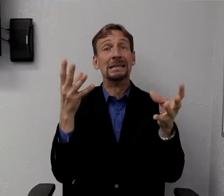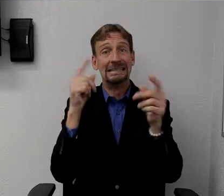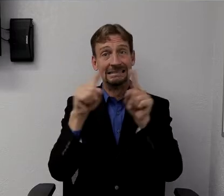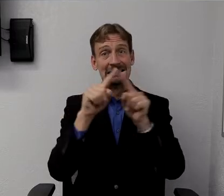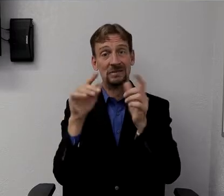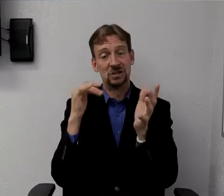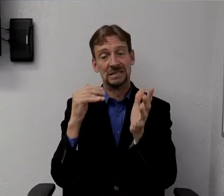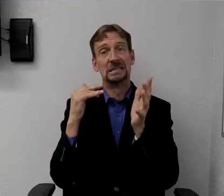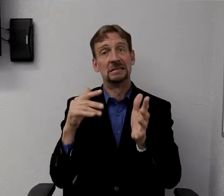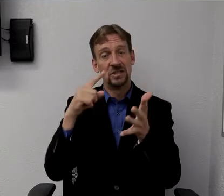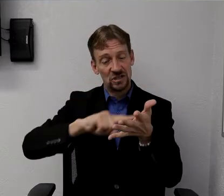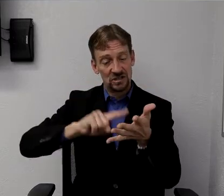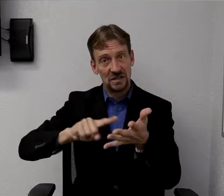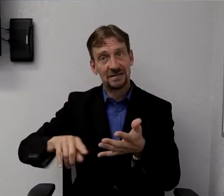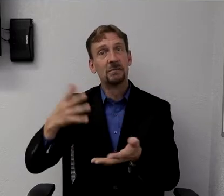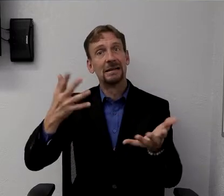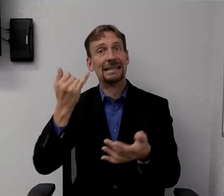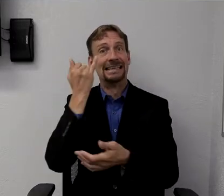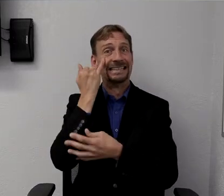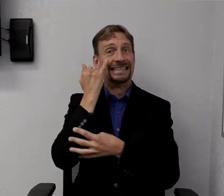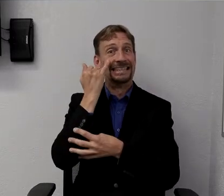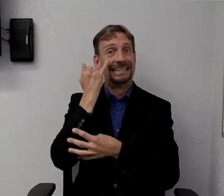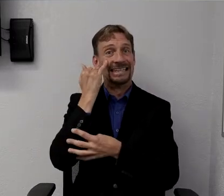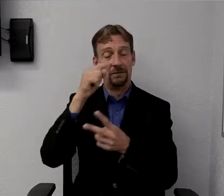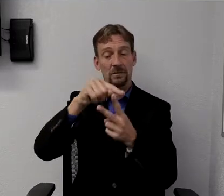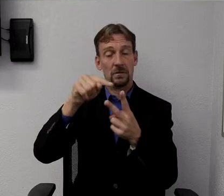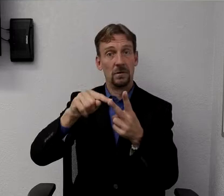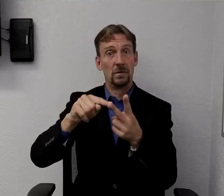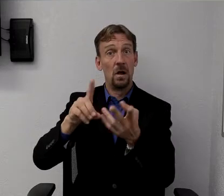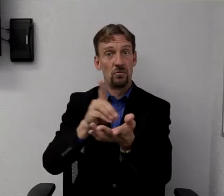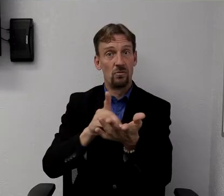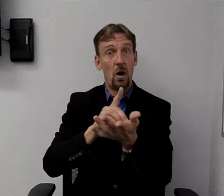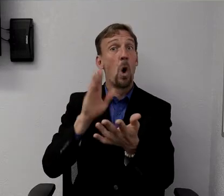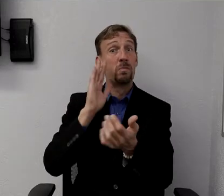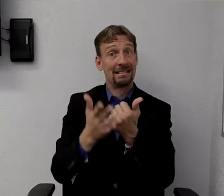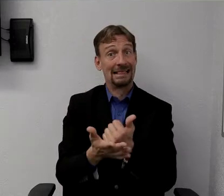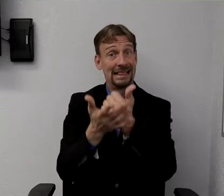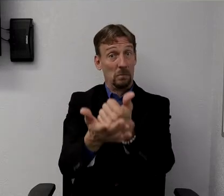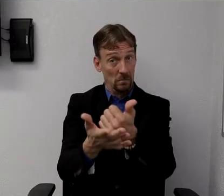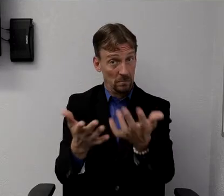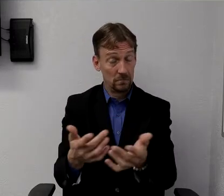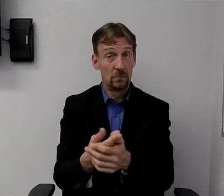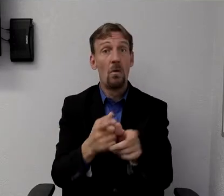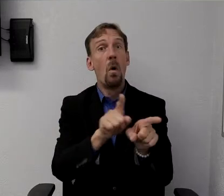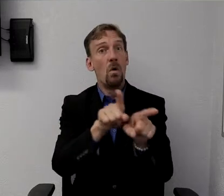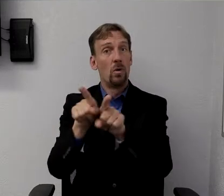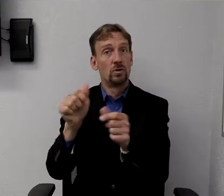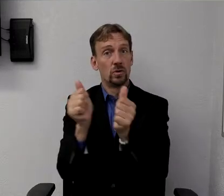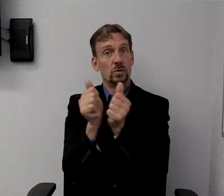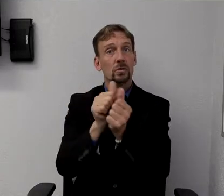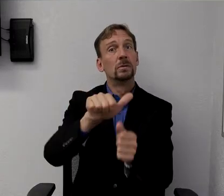now to determine the efficacy of these two drugs together, as well as